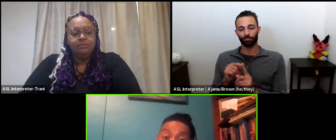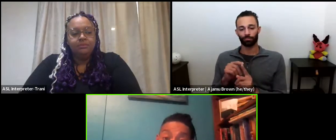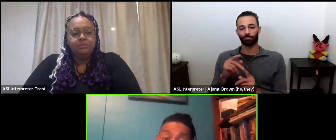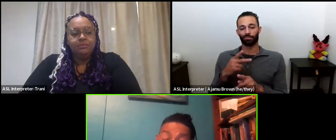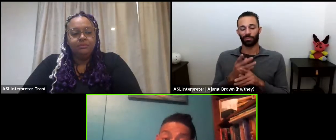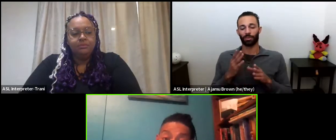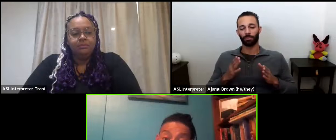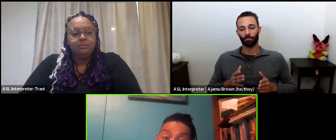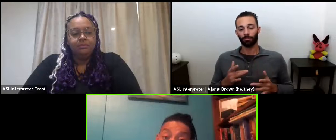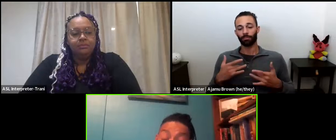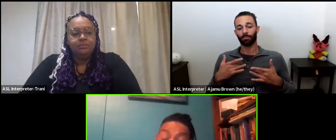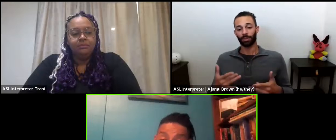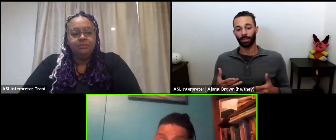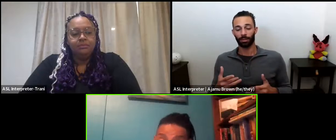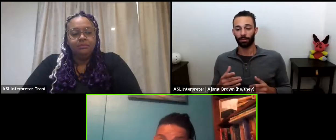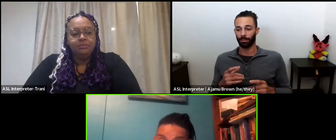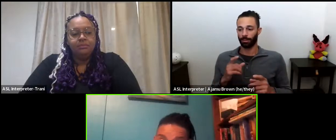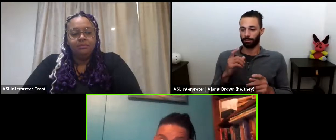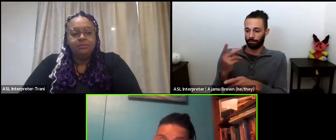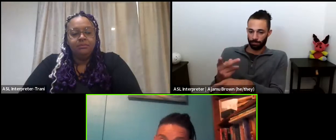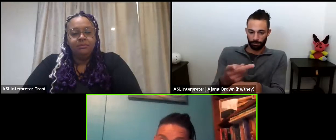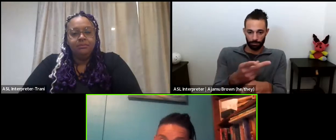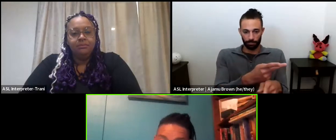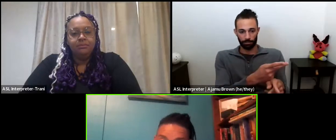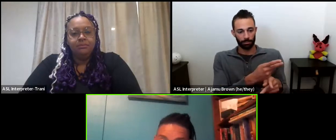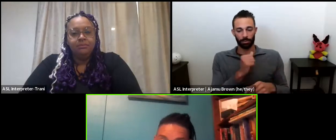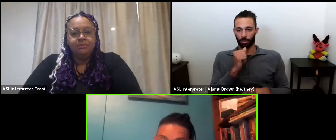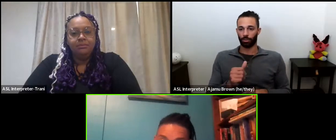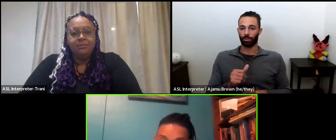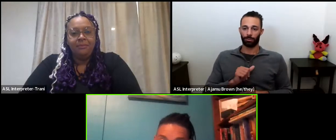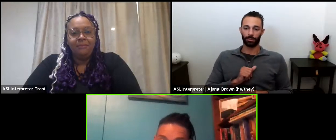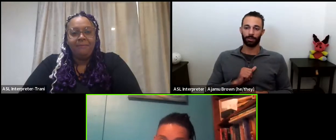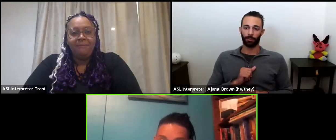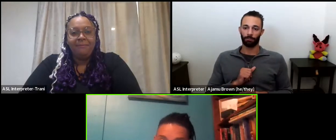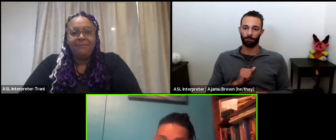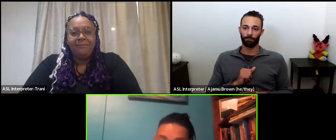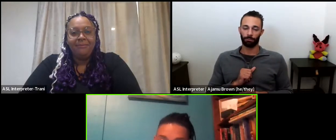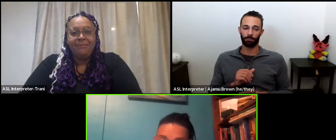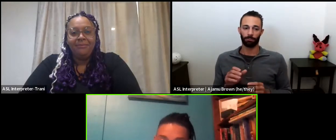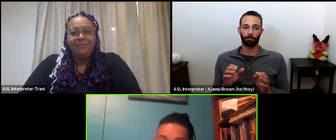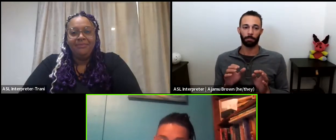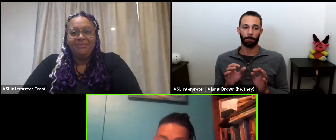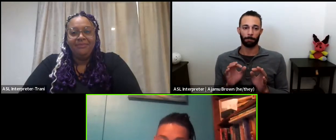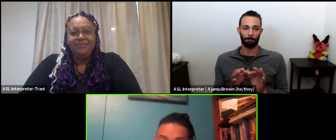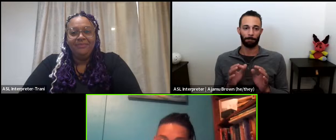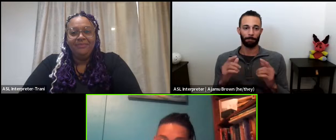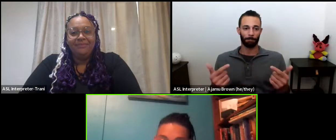care of other people than yourself. Okay.